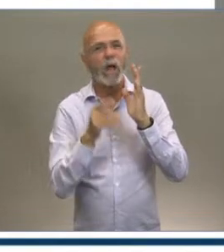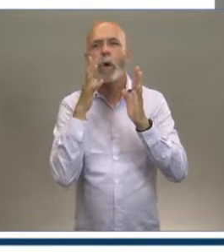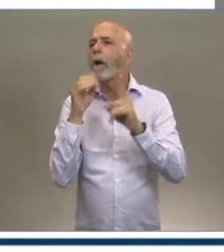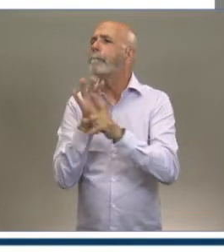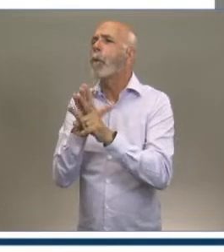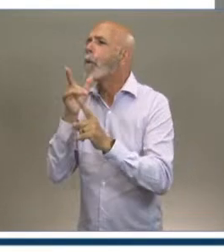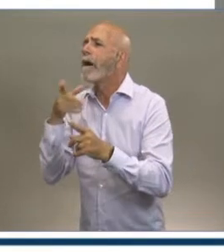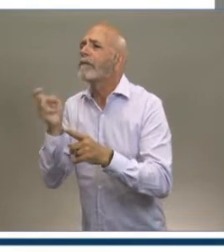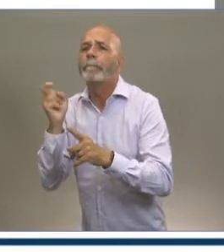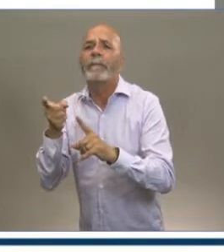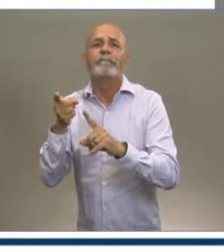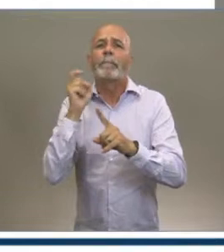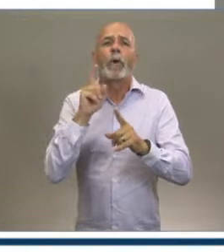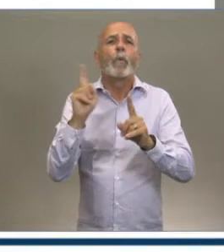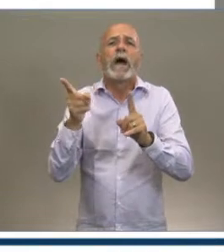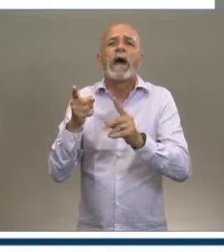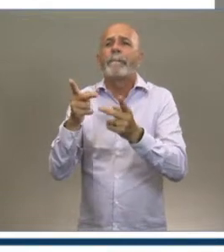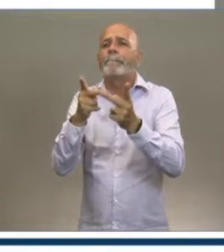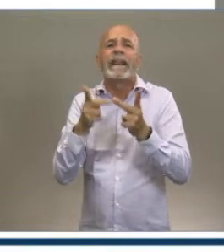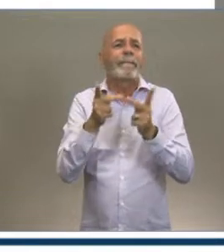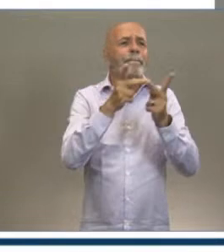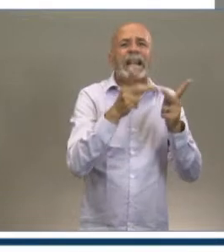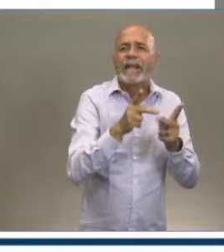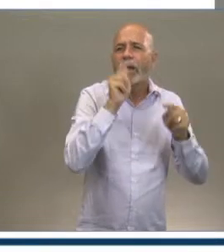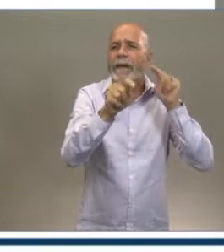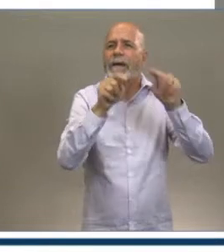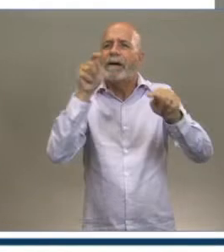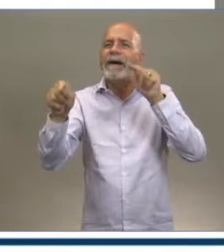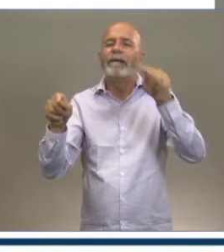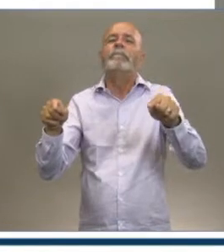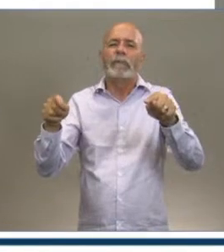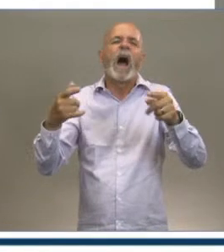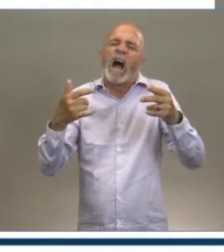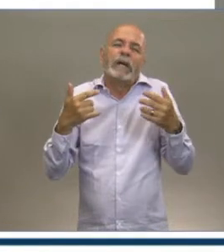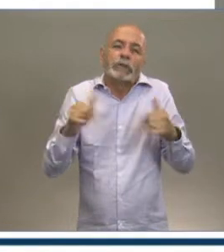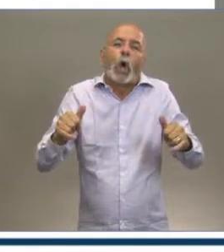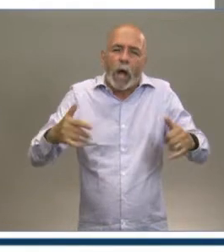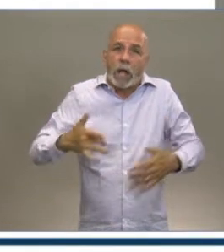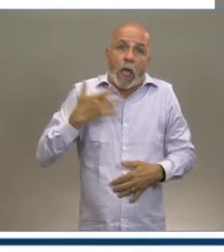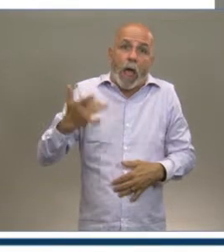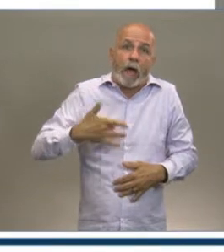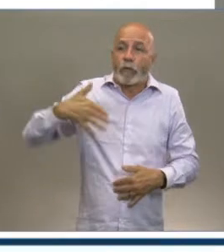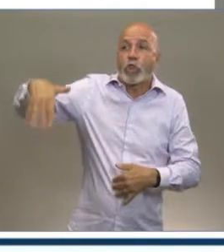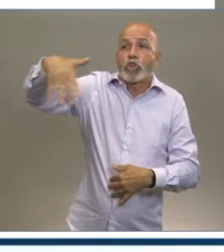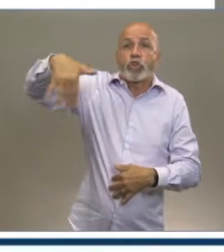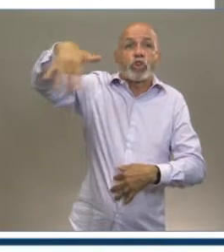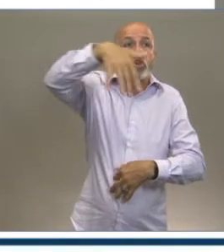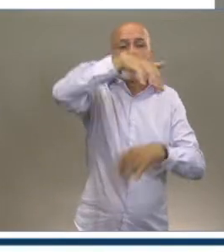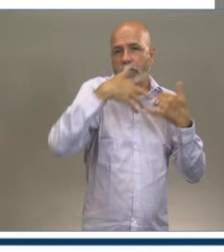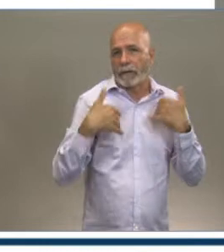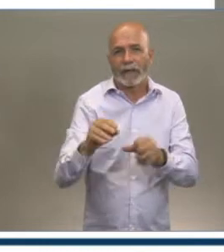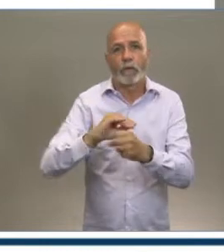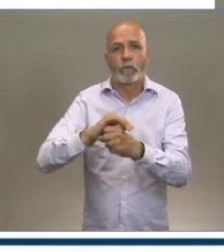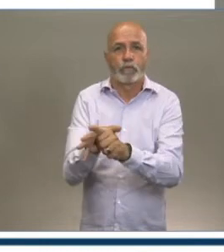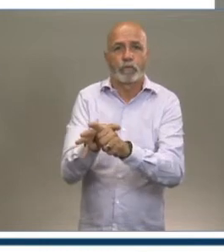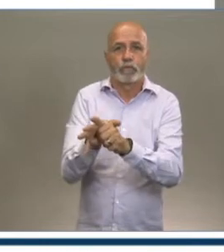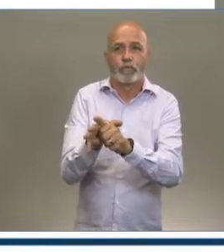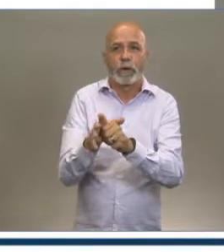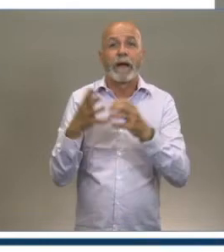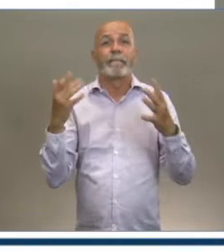This is to be expected given that there is still COVID activity and our own activities and contacts are